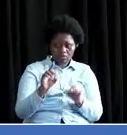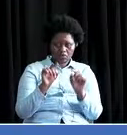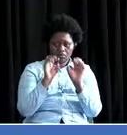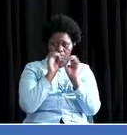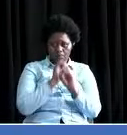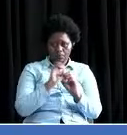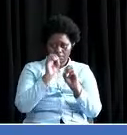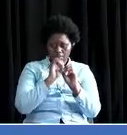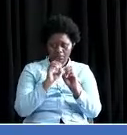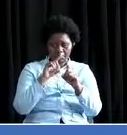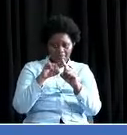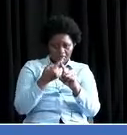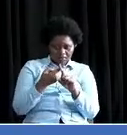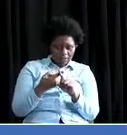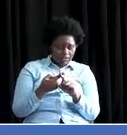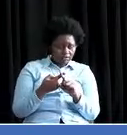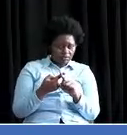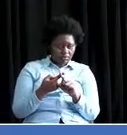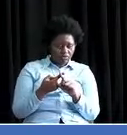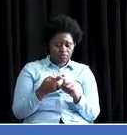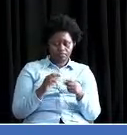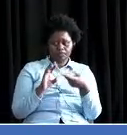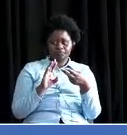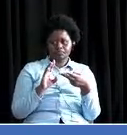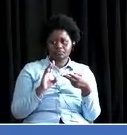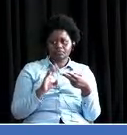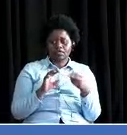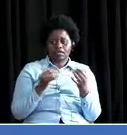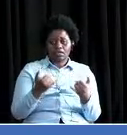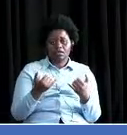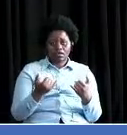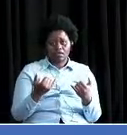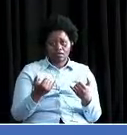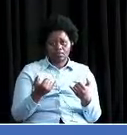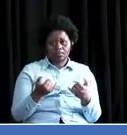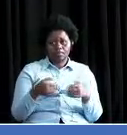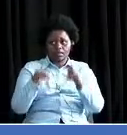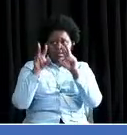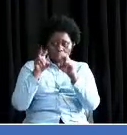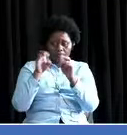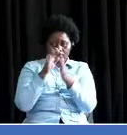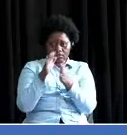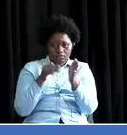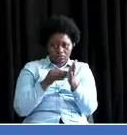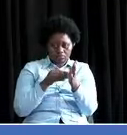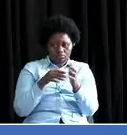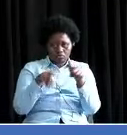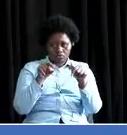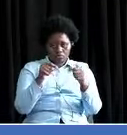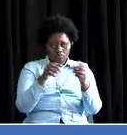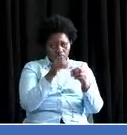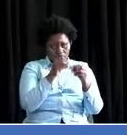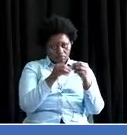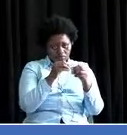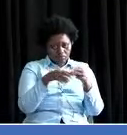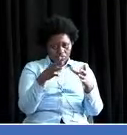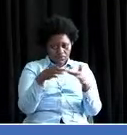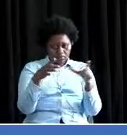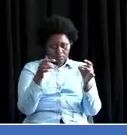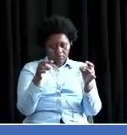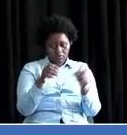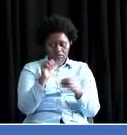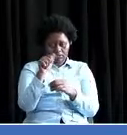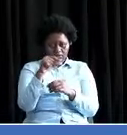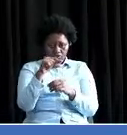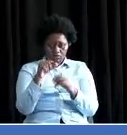excuse one time. That's one issue. But now the issue here is the issue of compliance. You're quite correct. We just finished the AG's